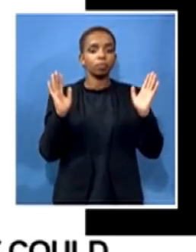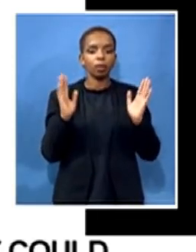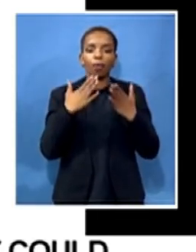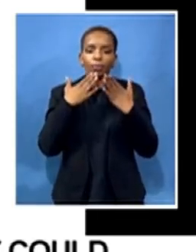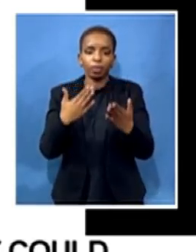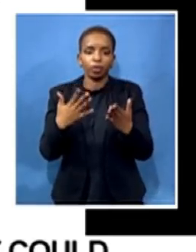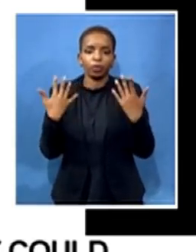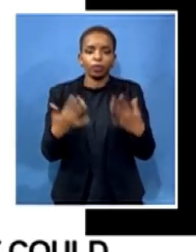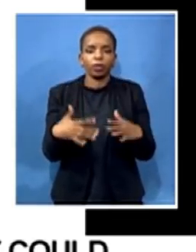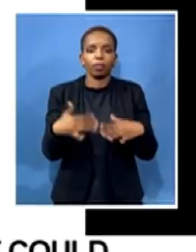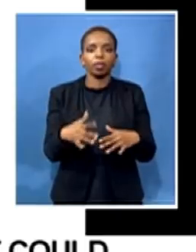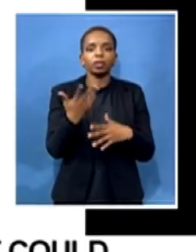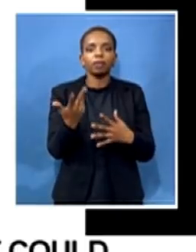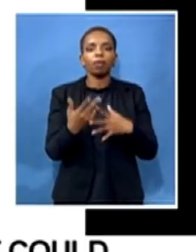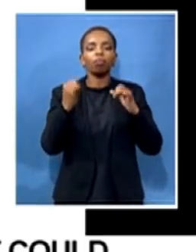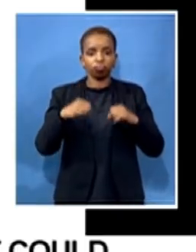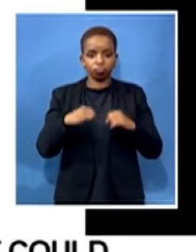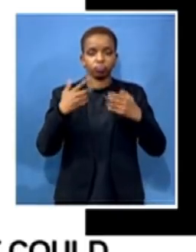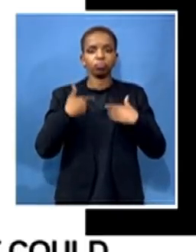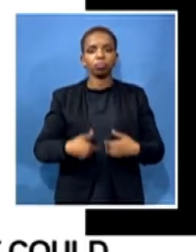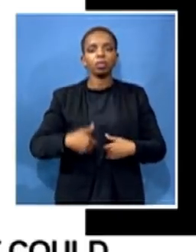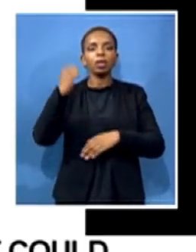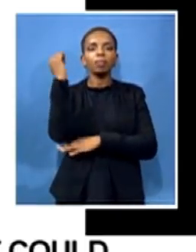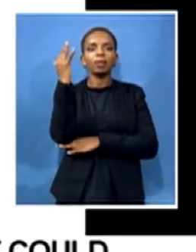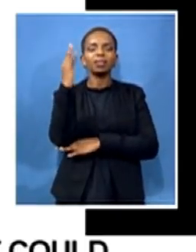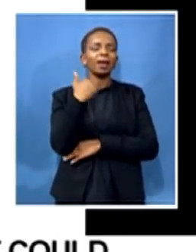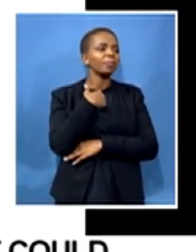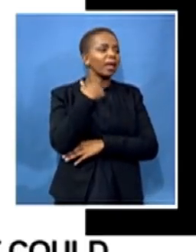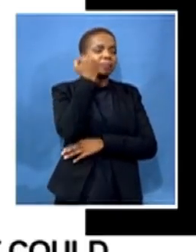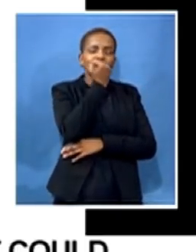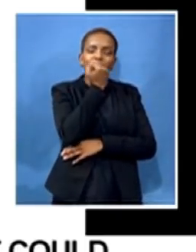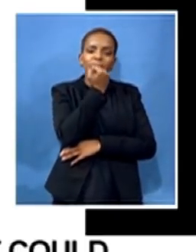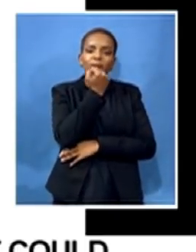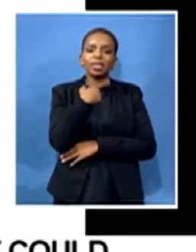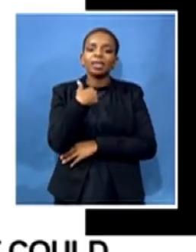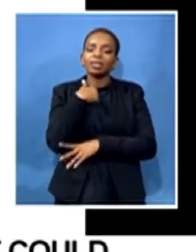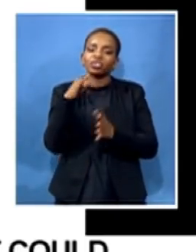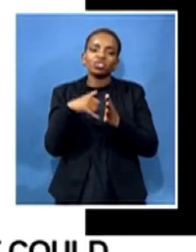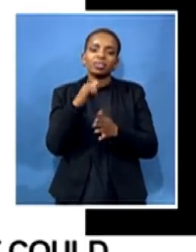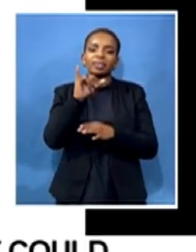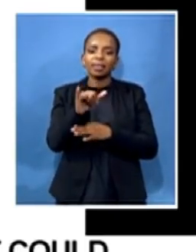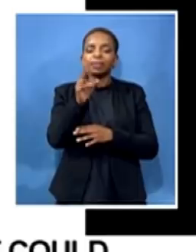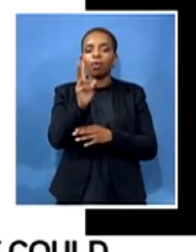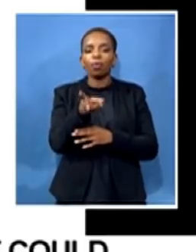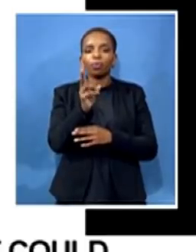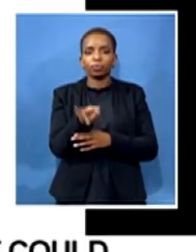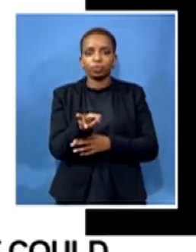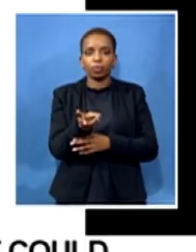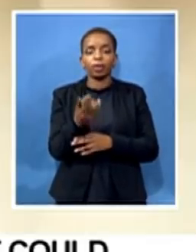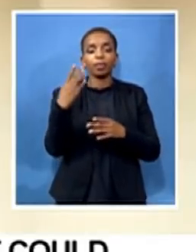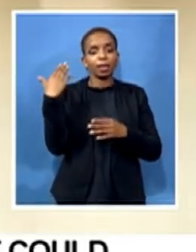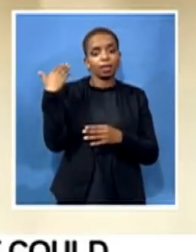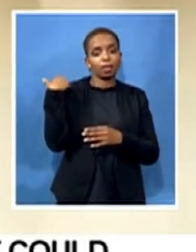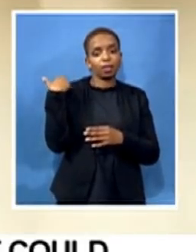present. I'm sorry. It's just that also when we were invited up to